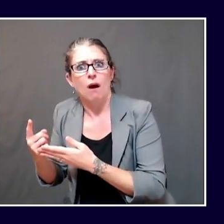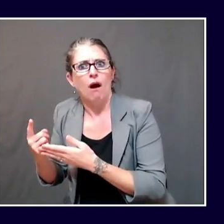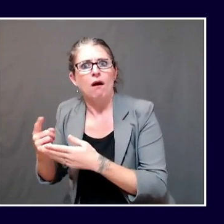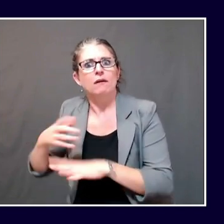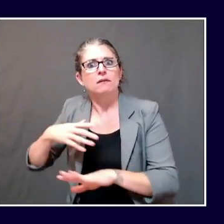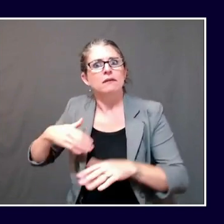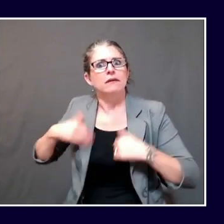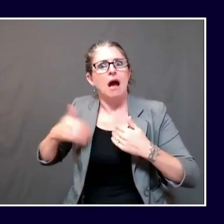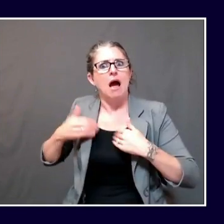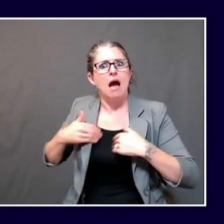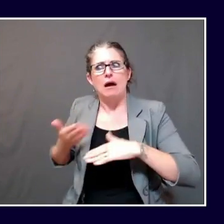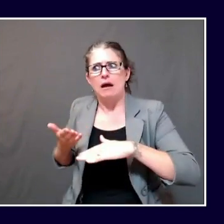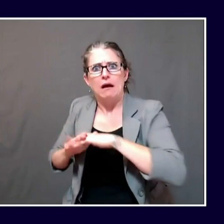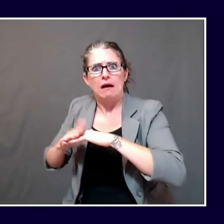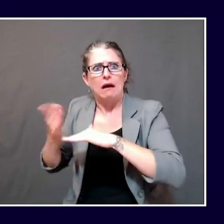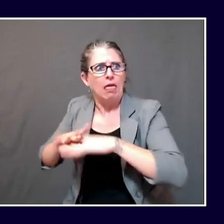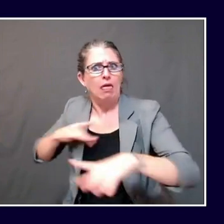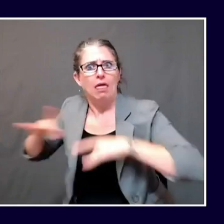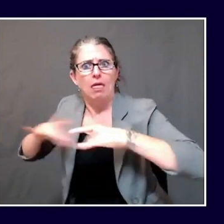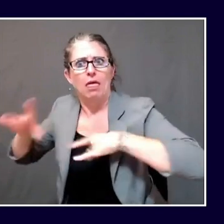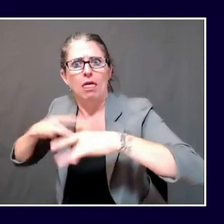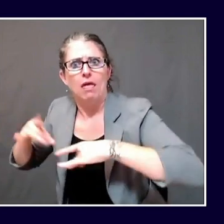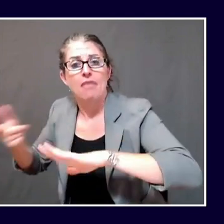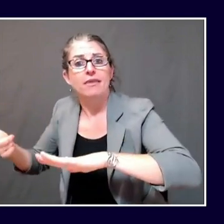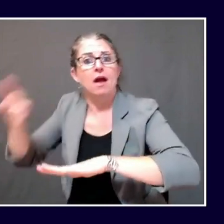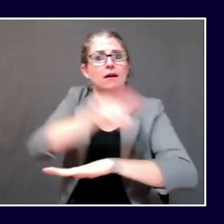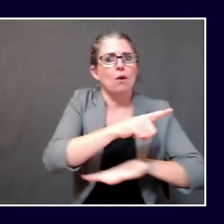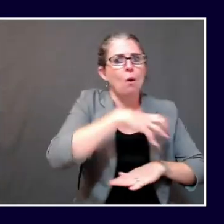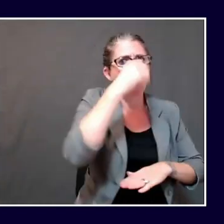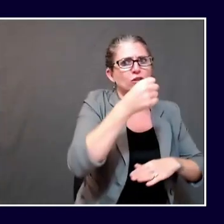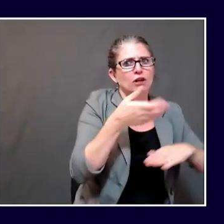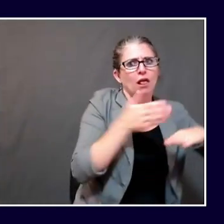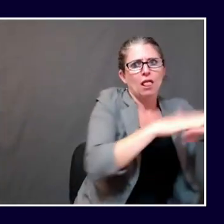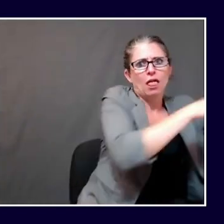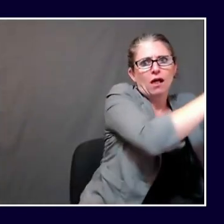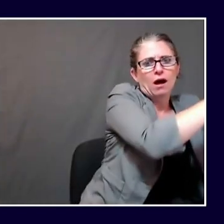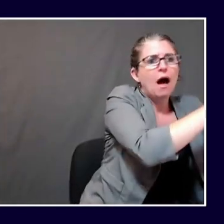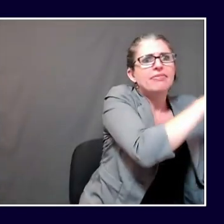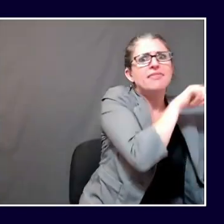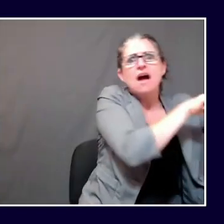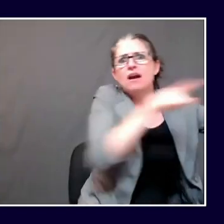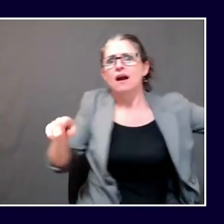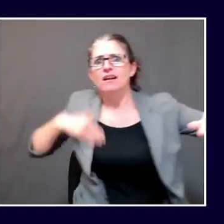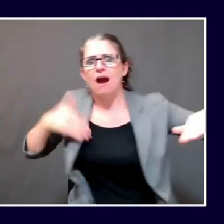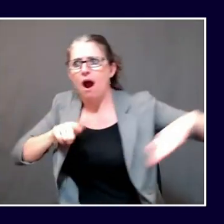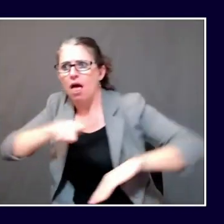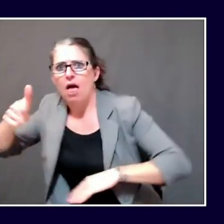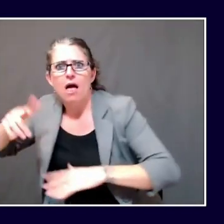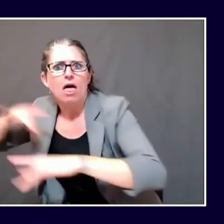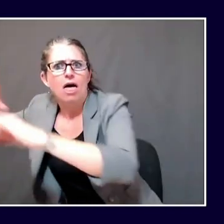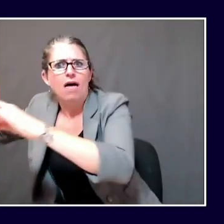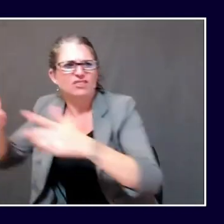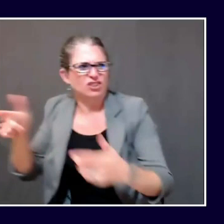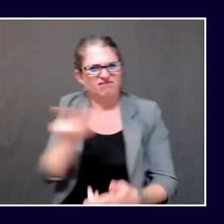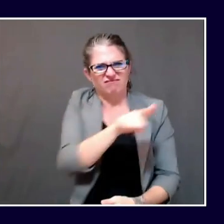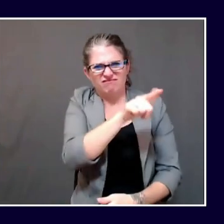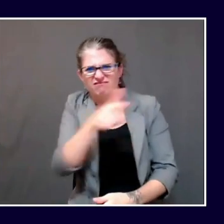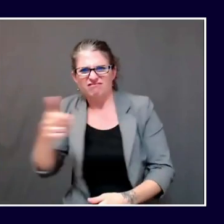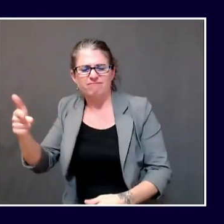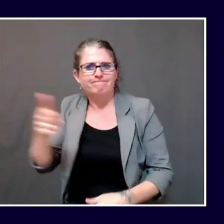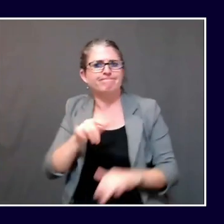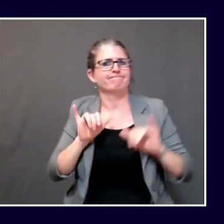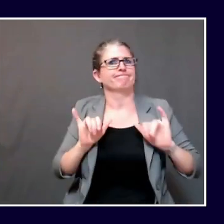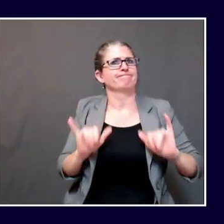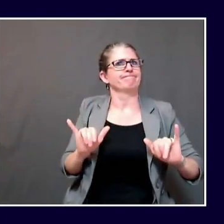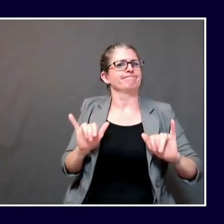Also of concern is the geographic spread of COVID-19. In the last 2 weeks, we have had new